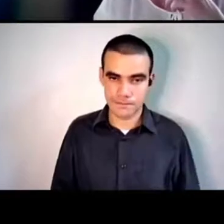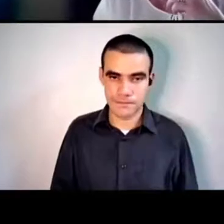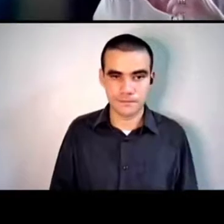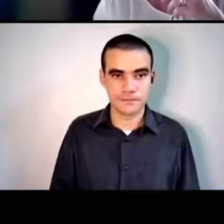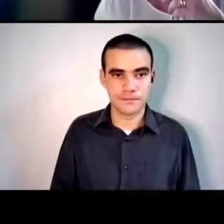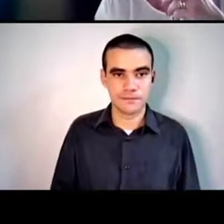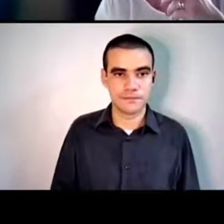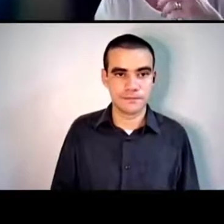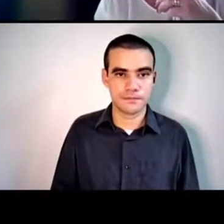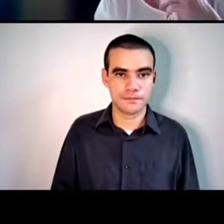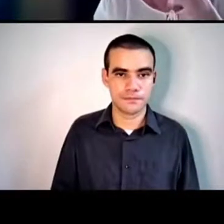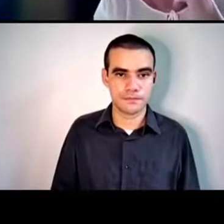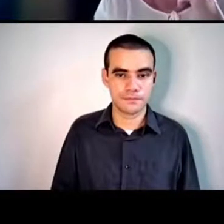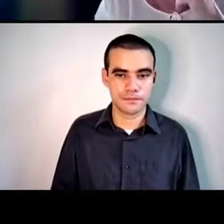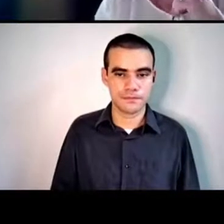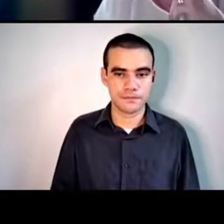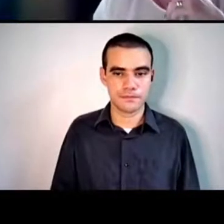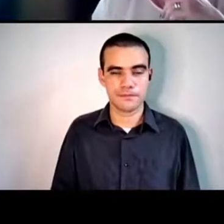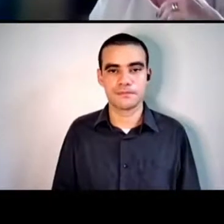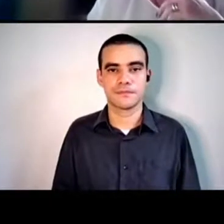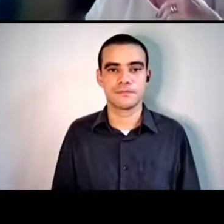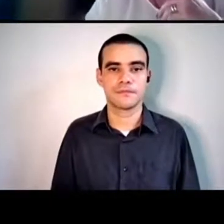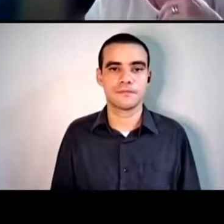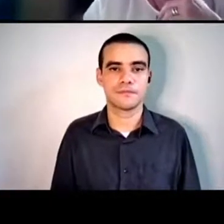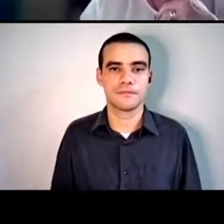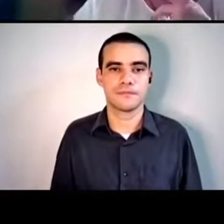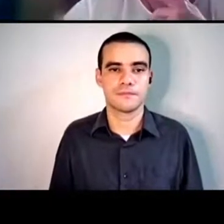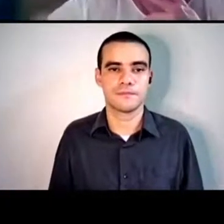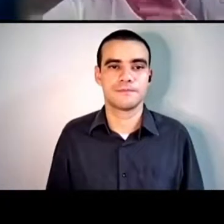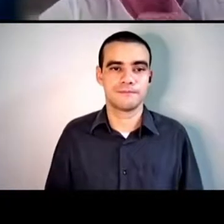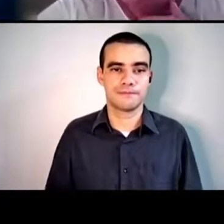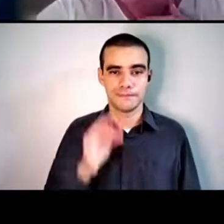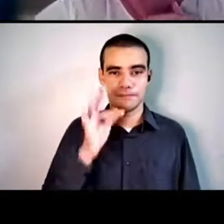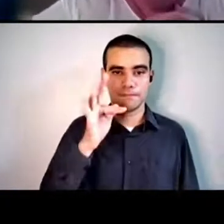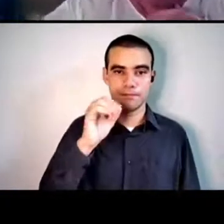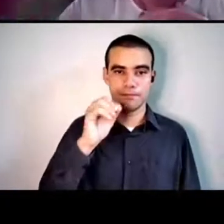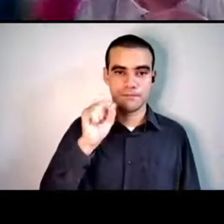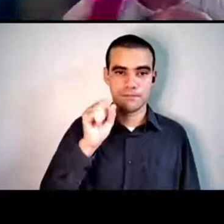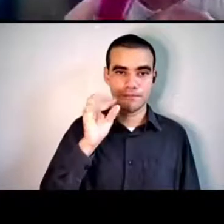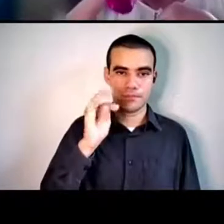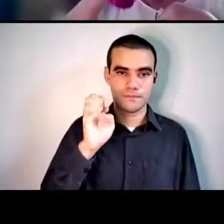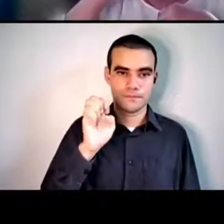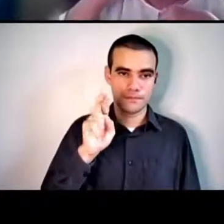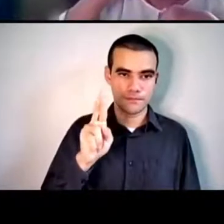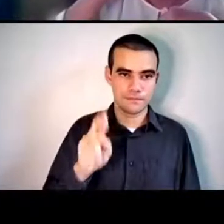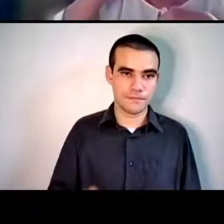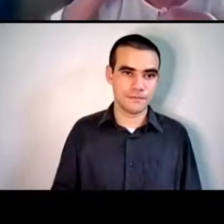background. Thank you very much, Professor Maria Lisa Foster Brown. Your last comments.